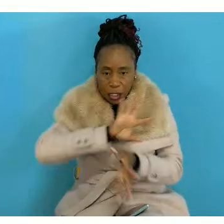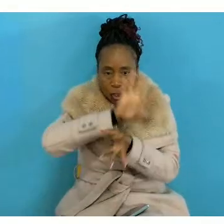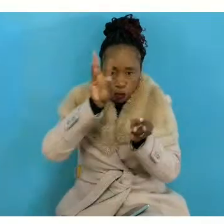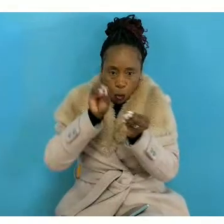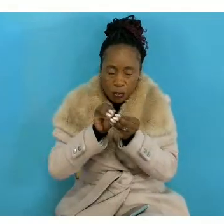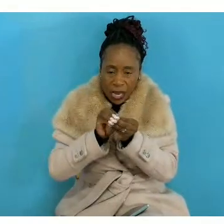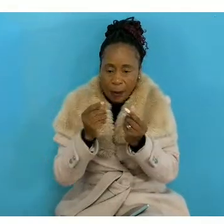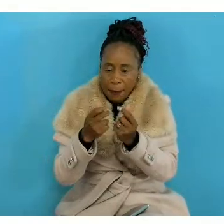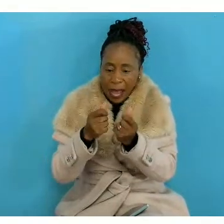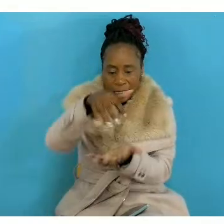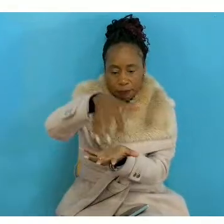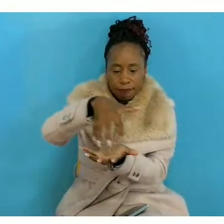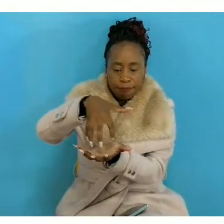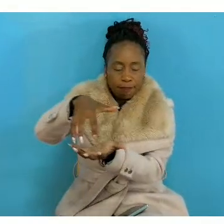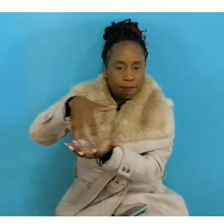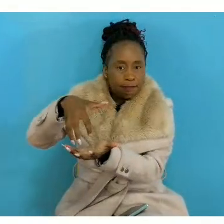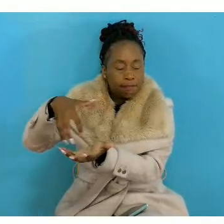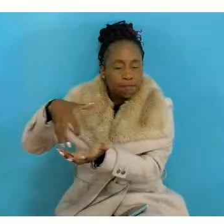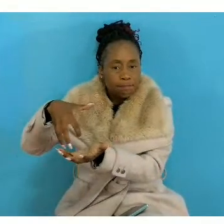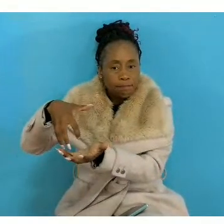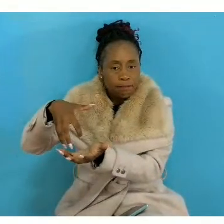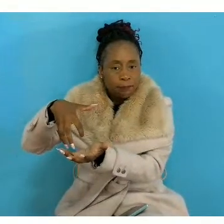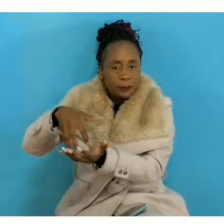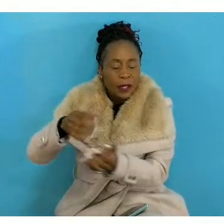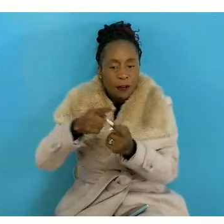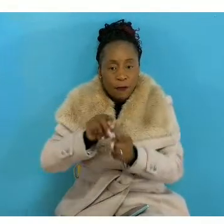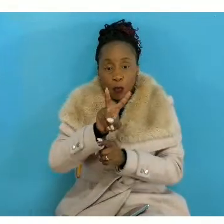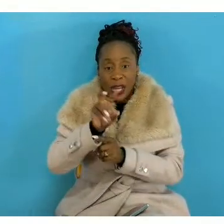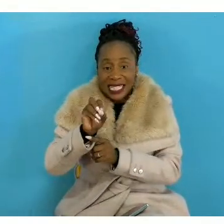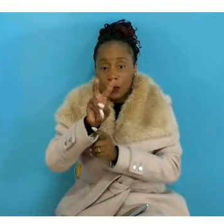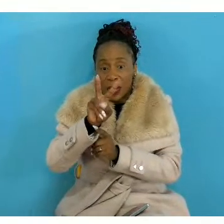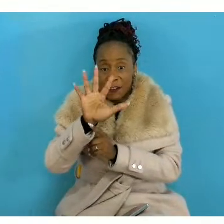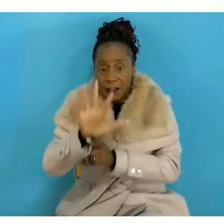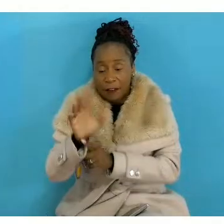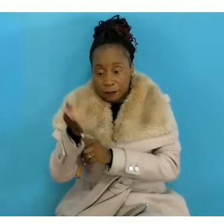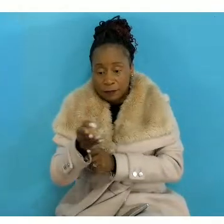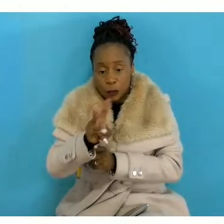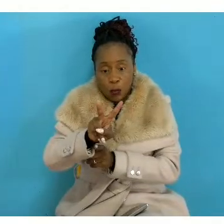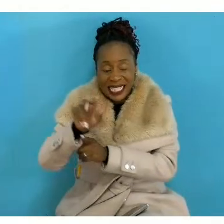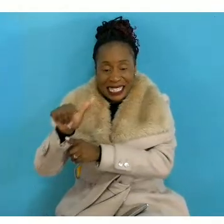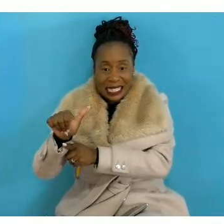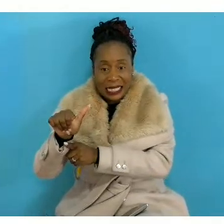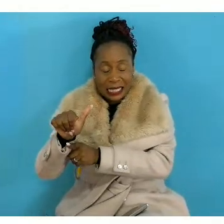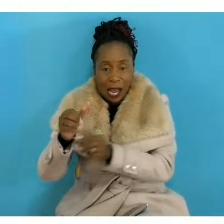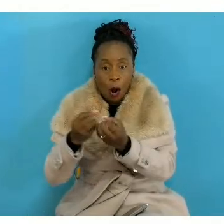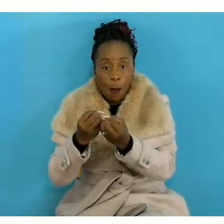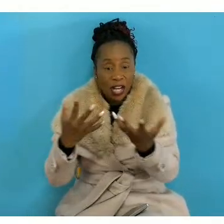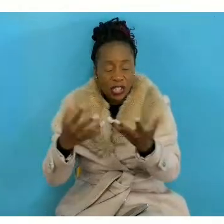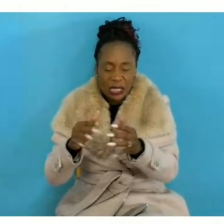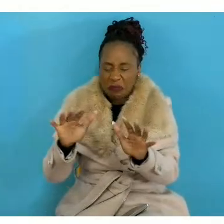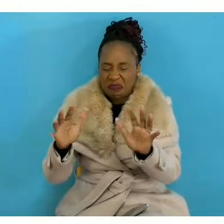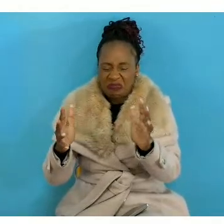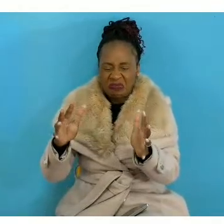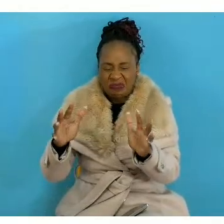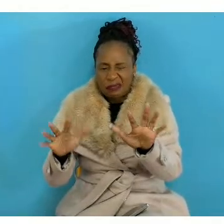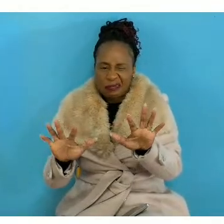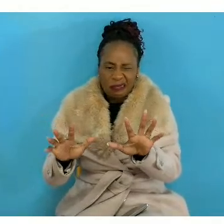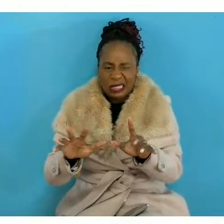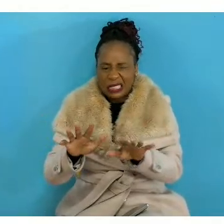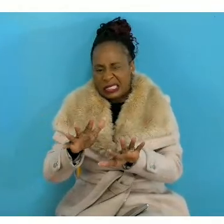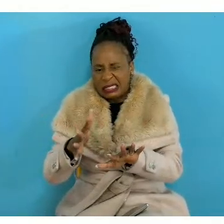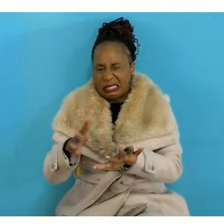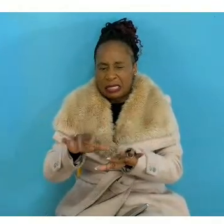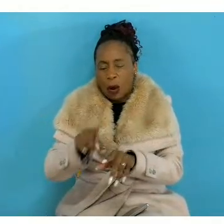revenue collection for 2025-26 is estimated at